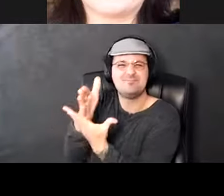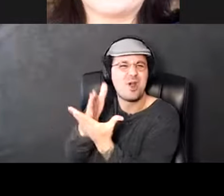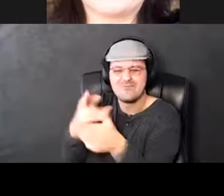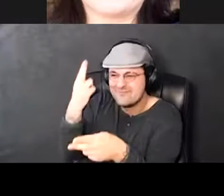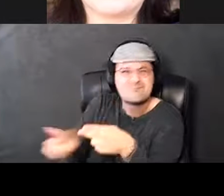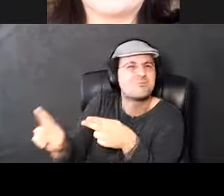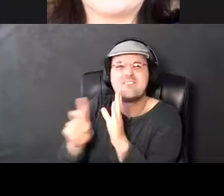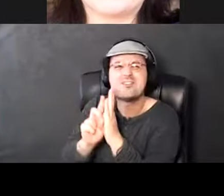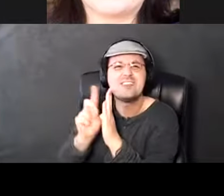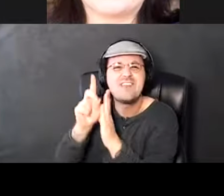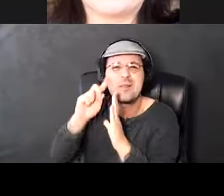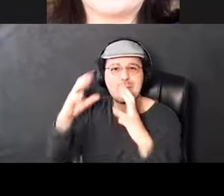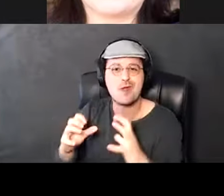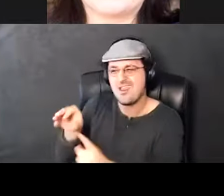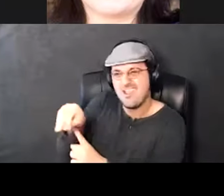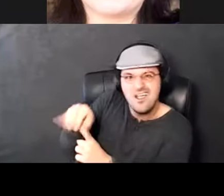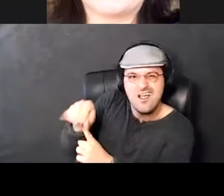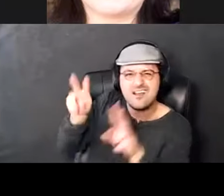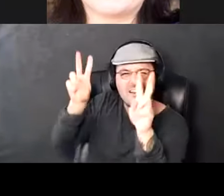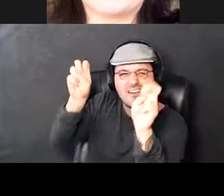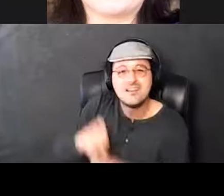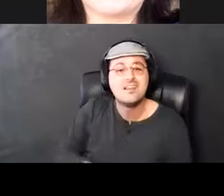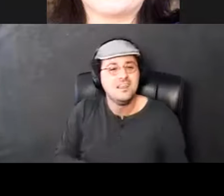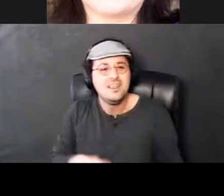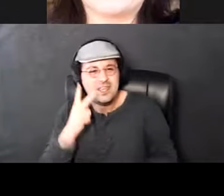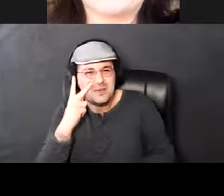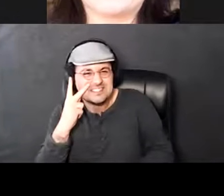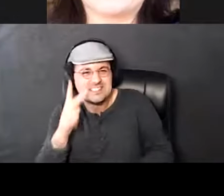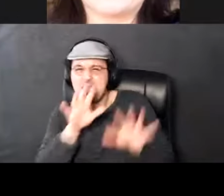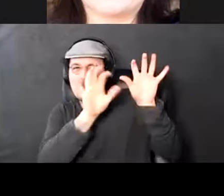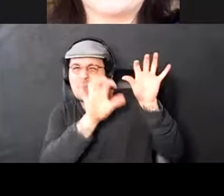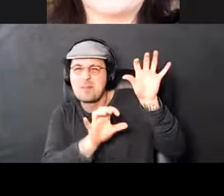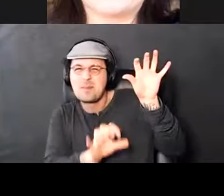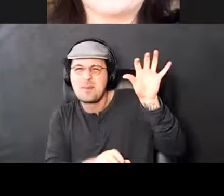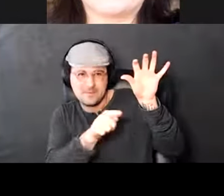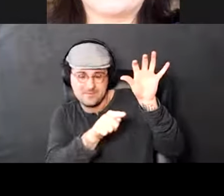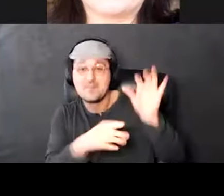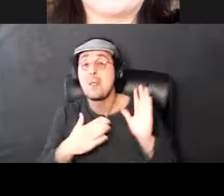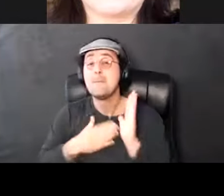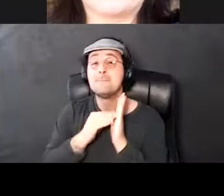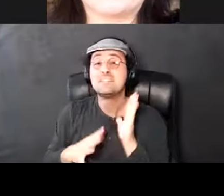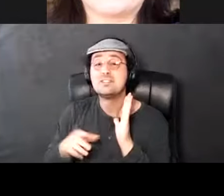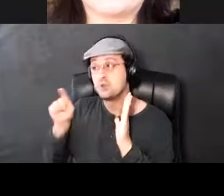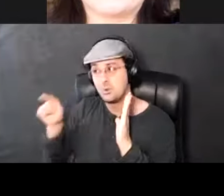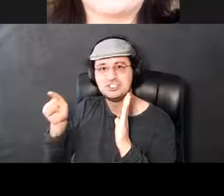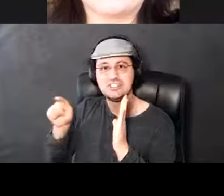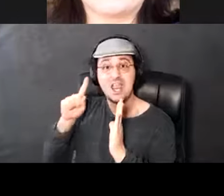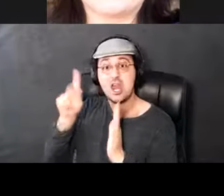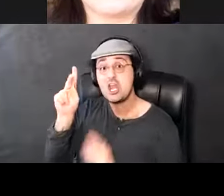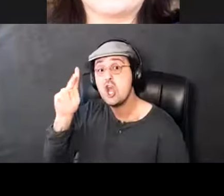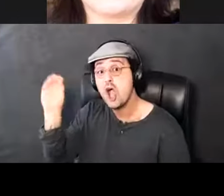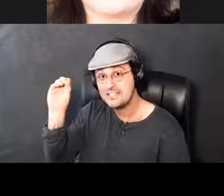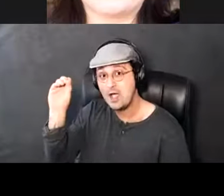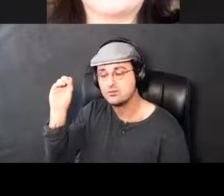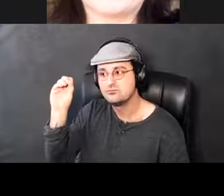developing brain right here. But in this piece, you can see all of these oligodendrocytes. When Caitlin knocked out smoothen to block sonic hedgehog signaling,